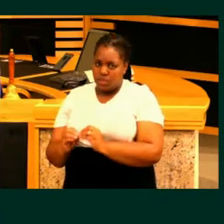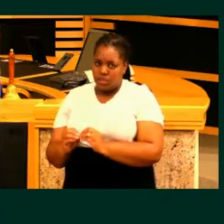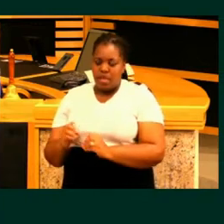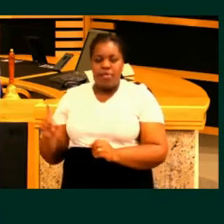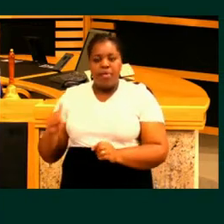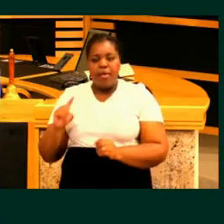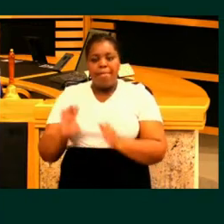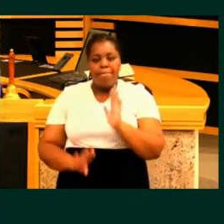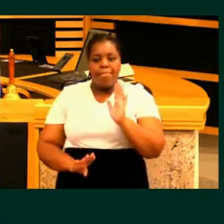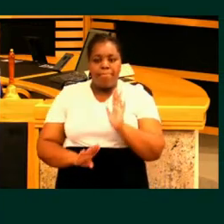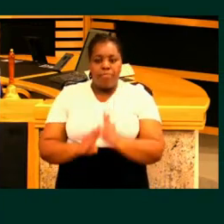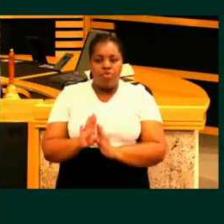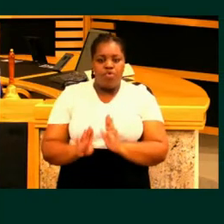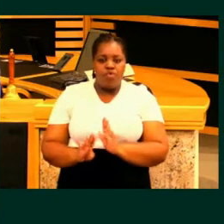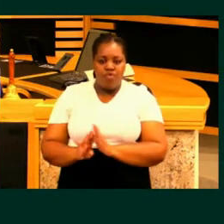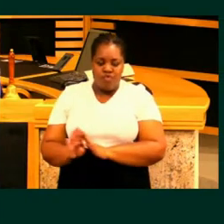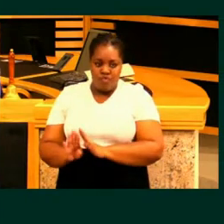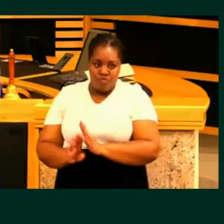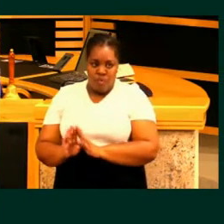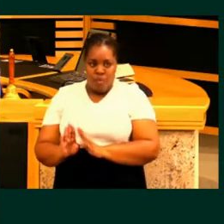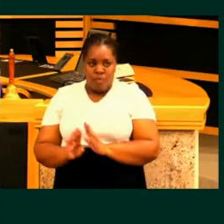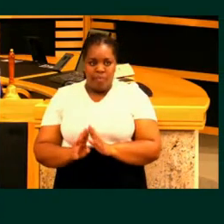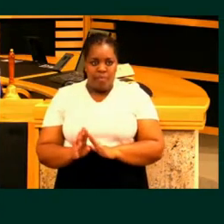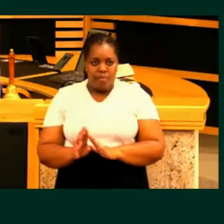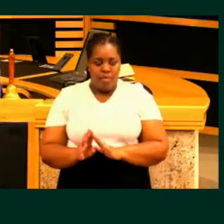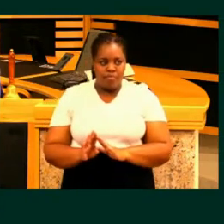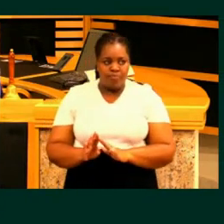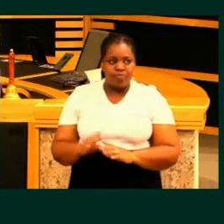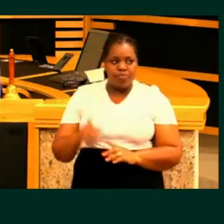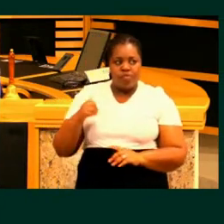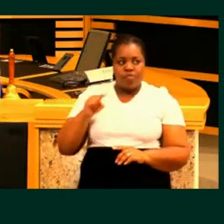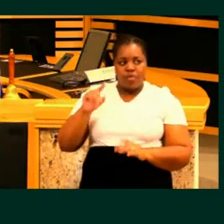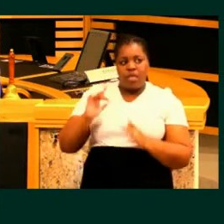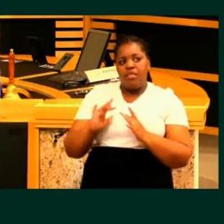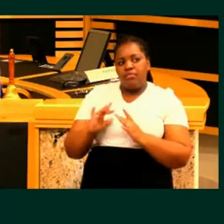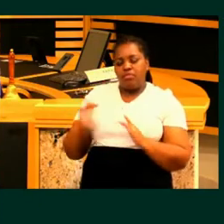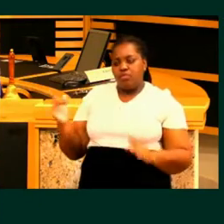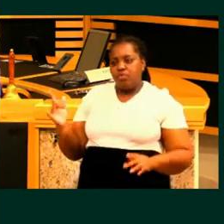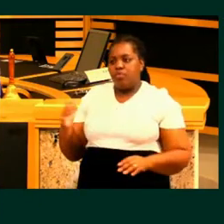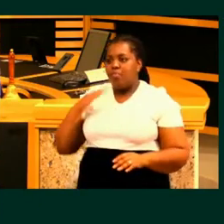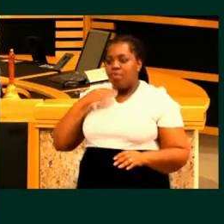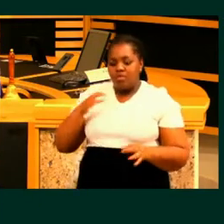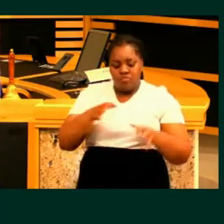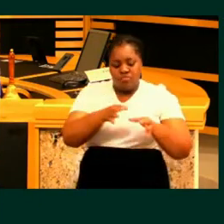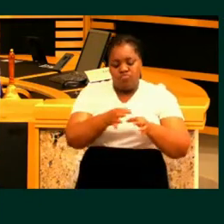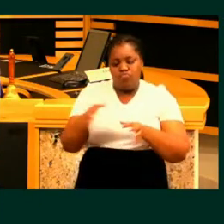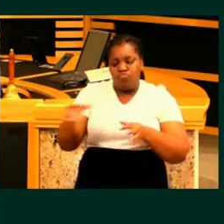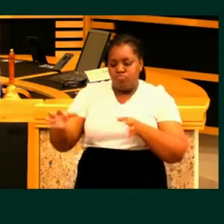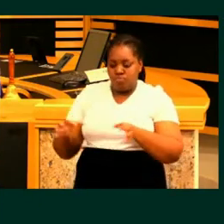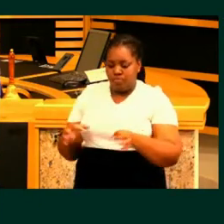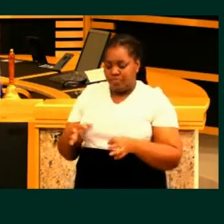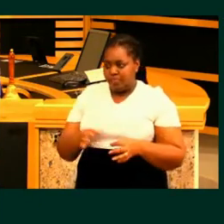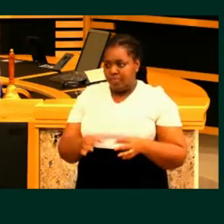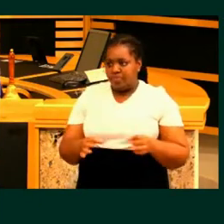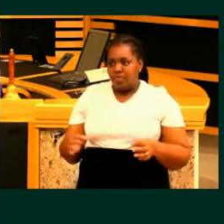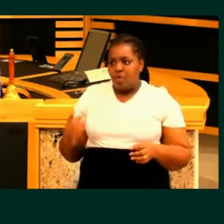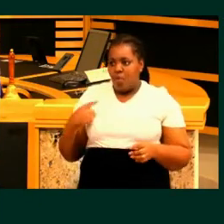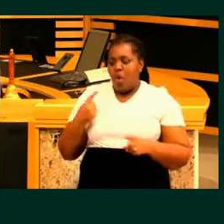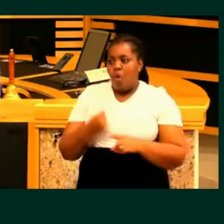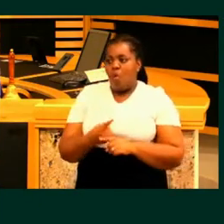Improvement and reselling of this network where portoles are most